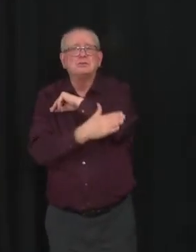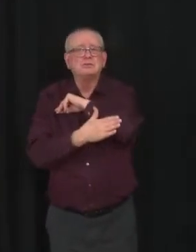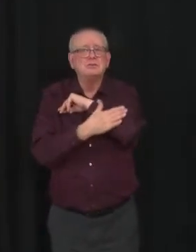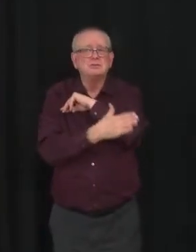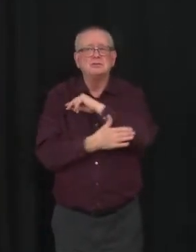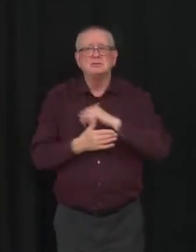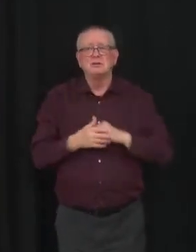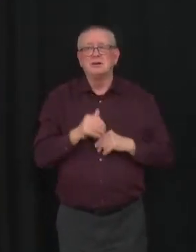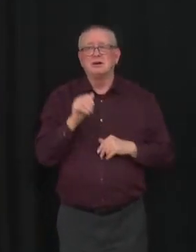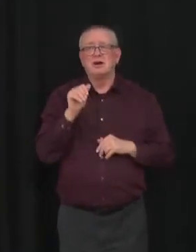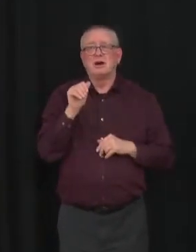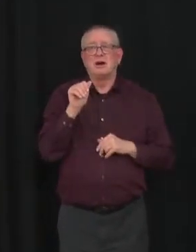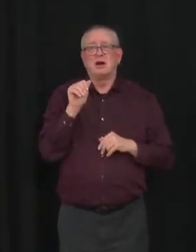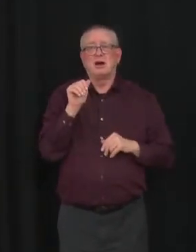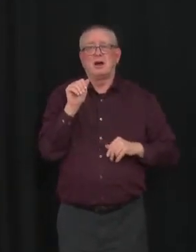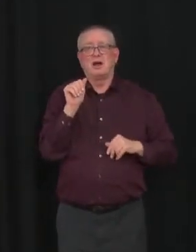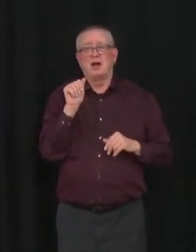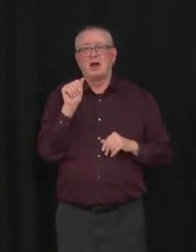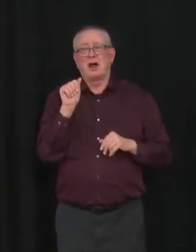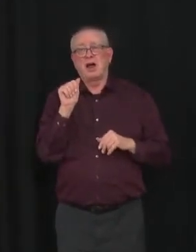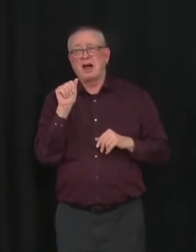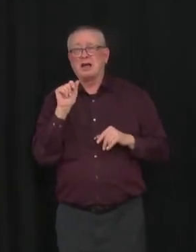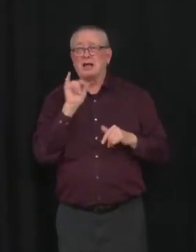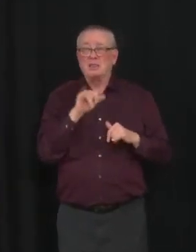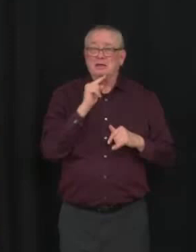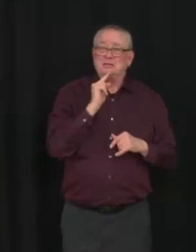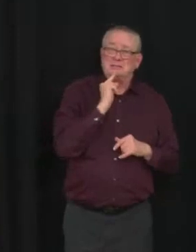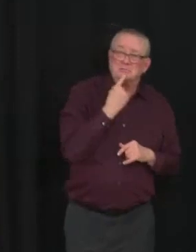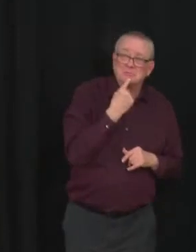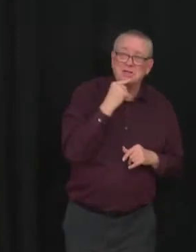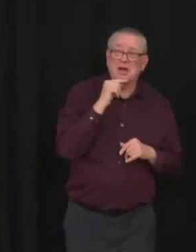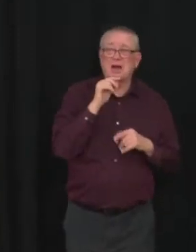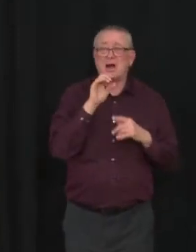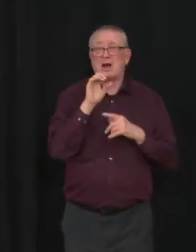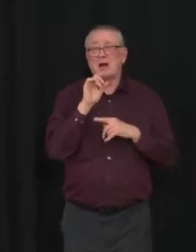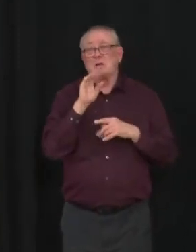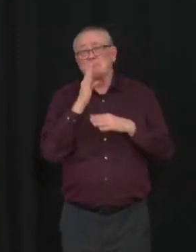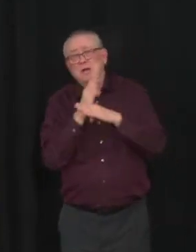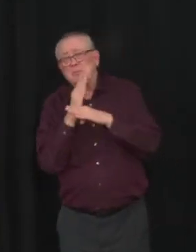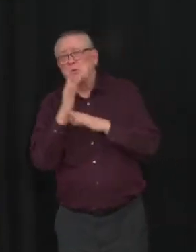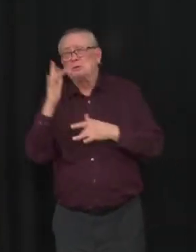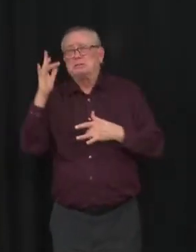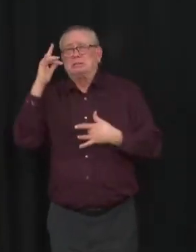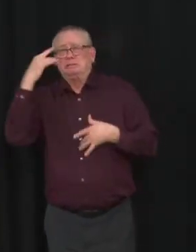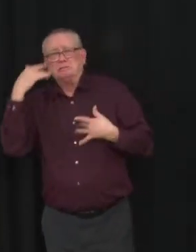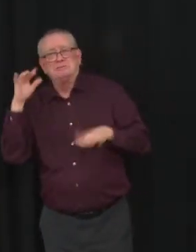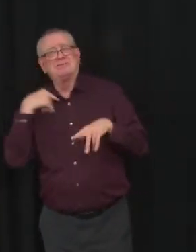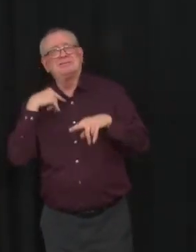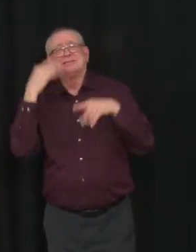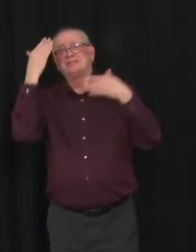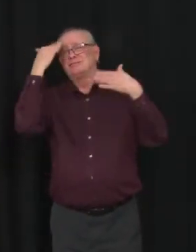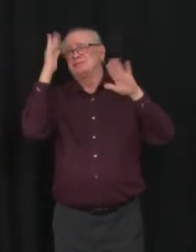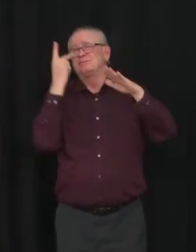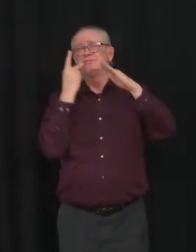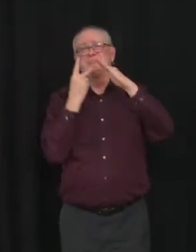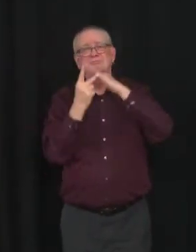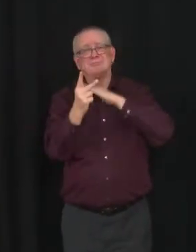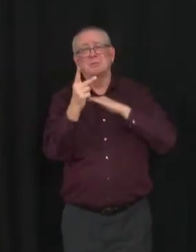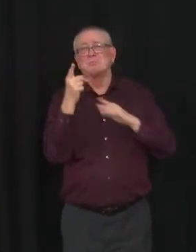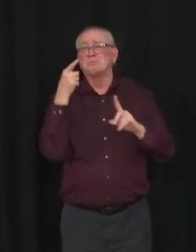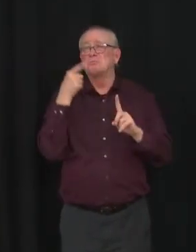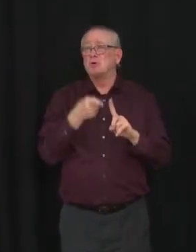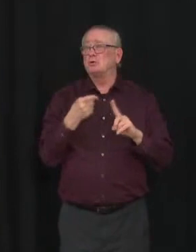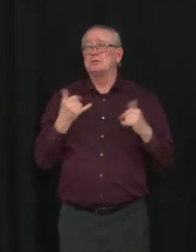it's impossible to say with certainty what that will look like. But what I believe is critical right now is that we take Omicron